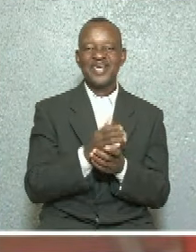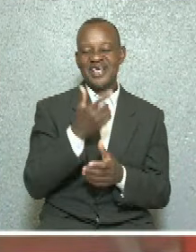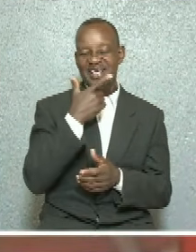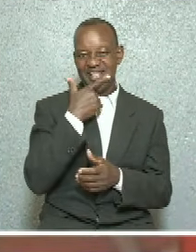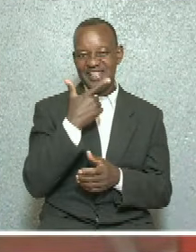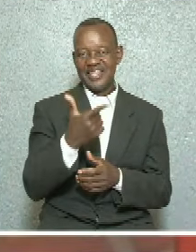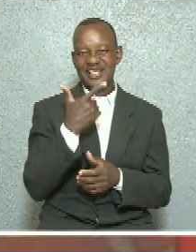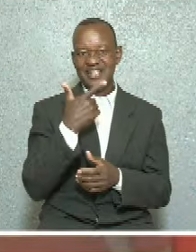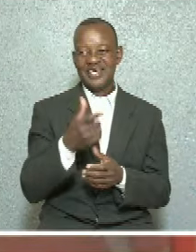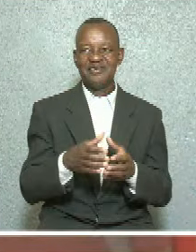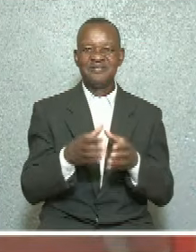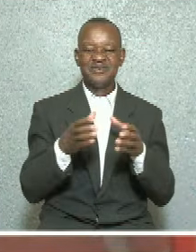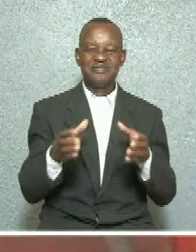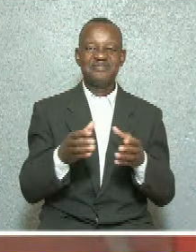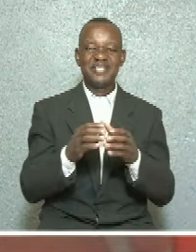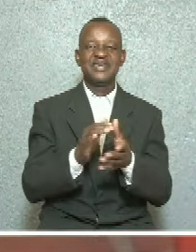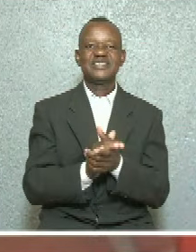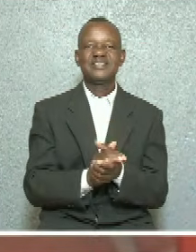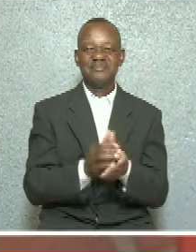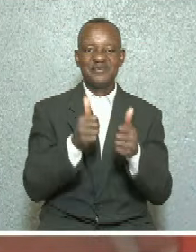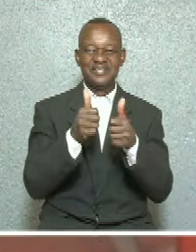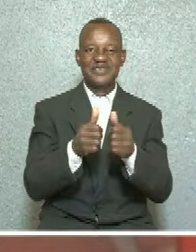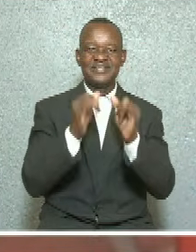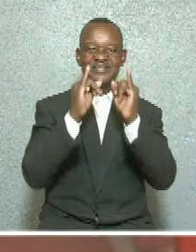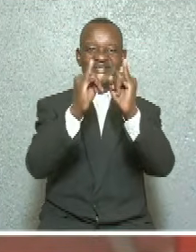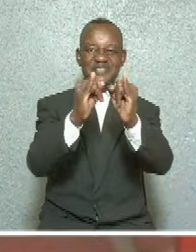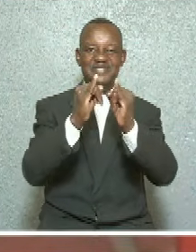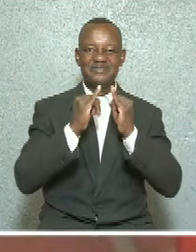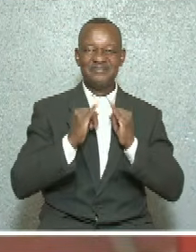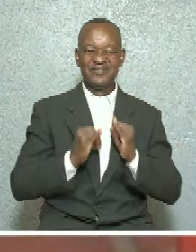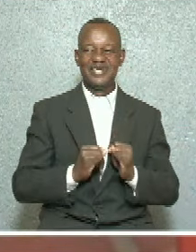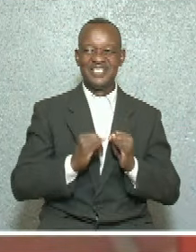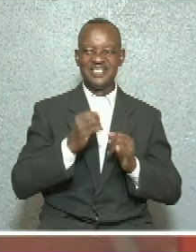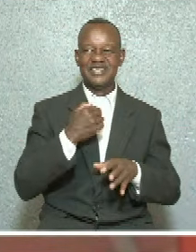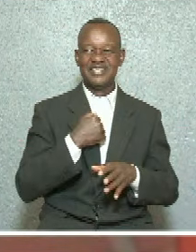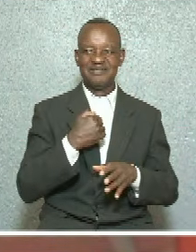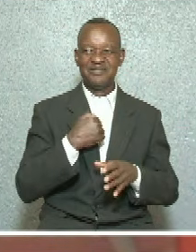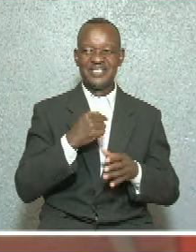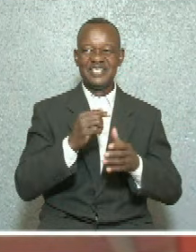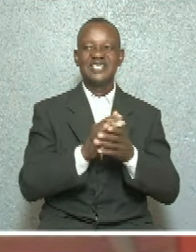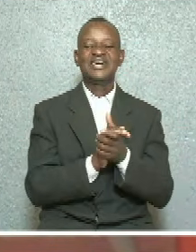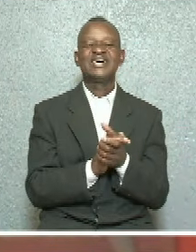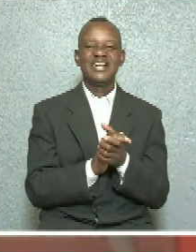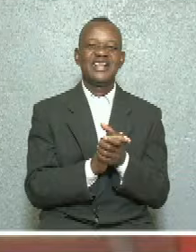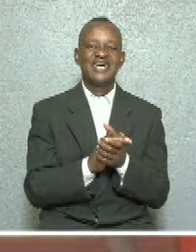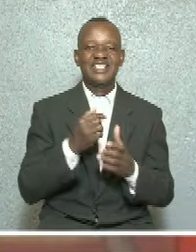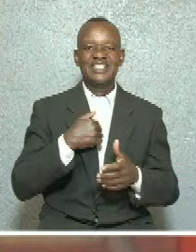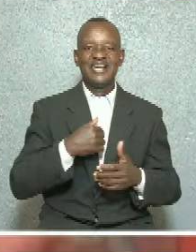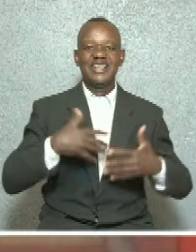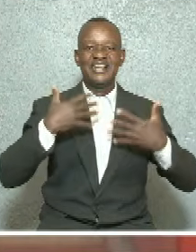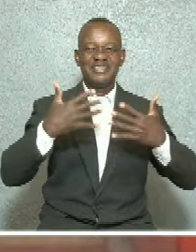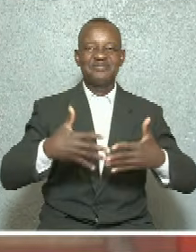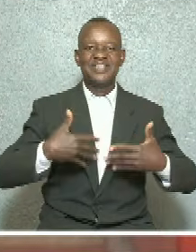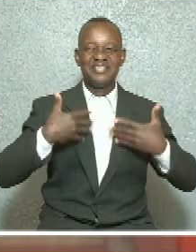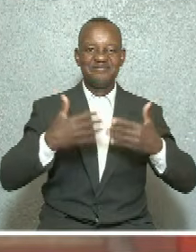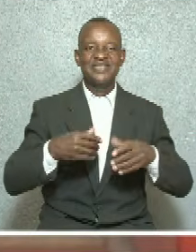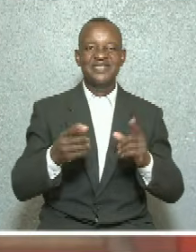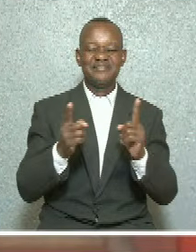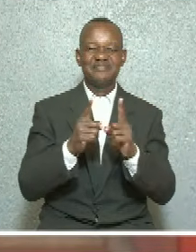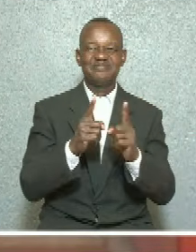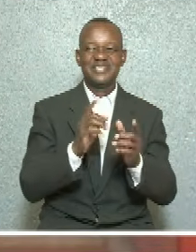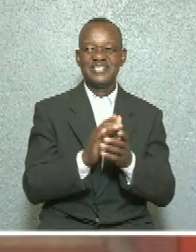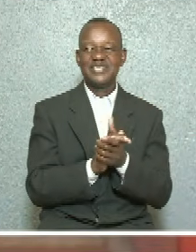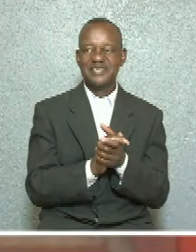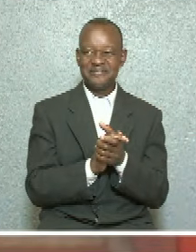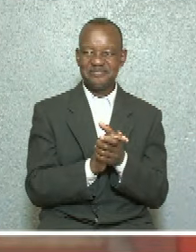much for the kind invitation to come to PAY. Josephina, it's a pleasure to meet you, and all the staff members